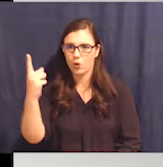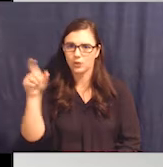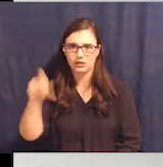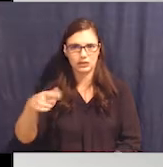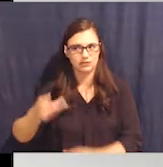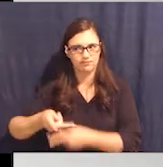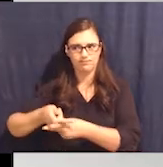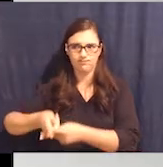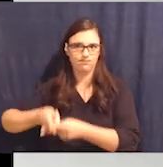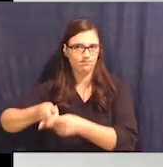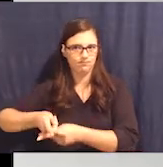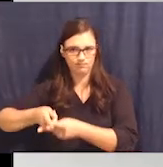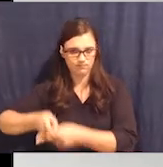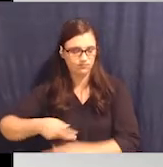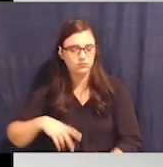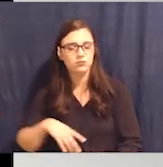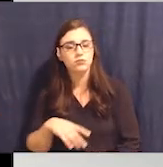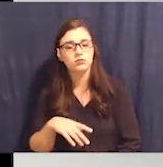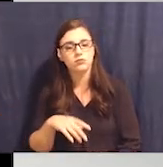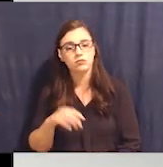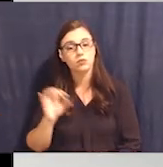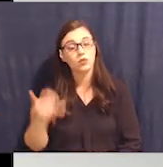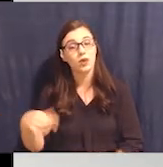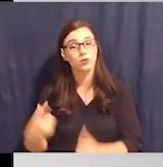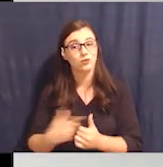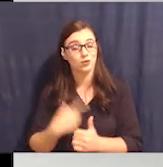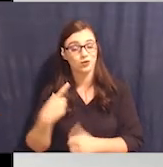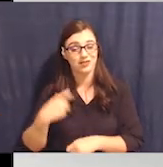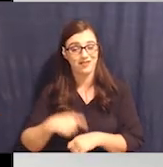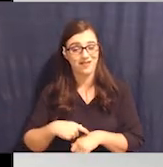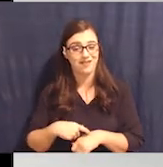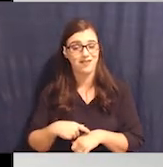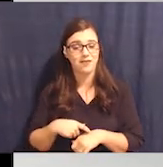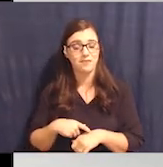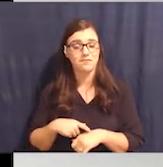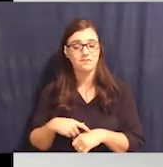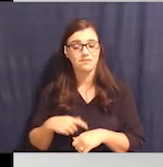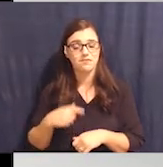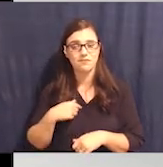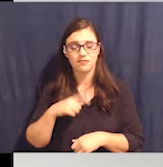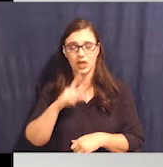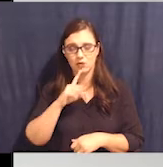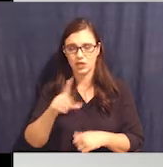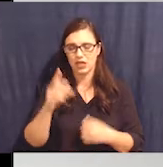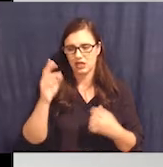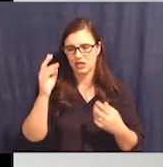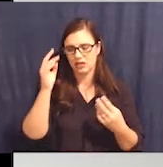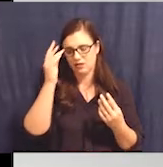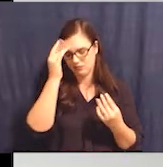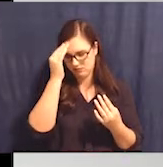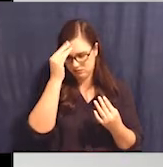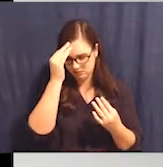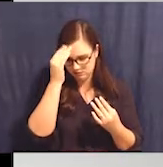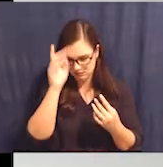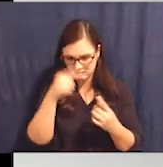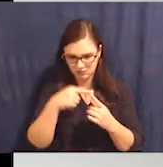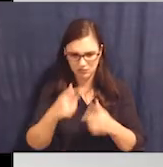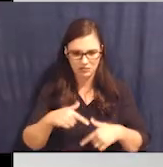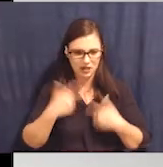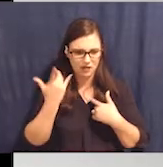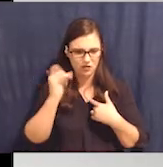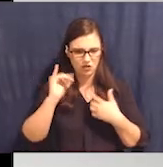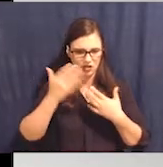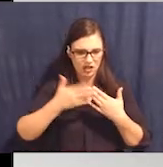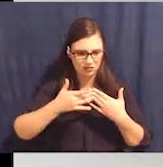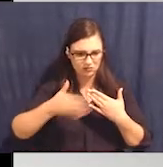constant supervision. So this was the first time I really thought about